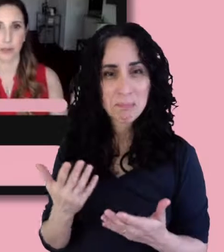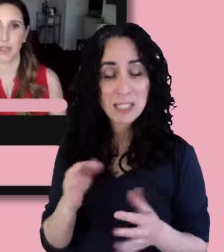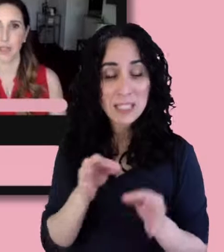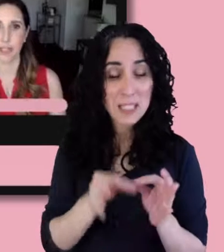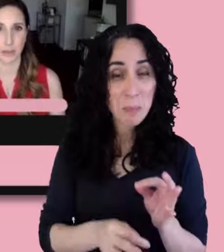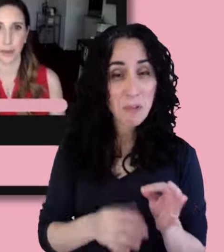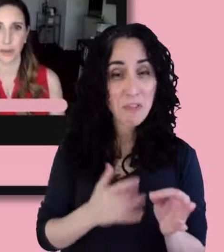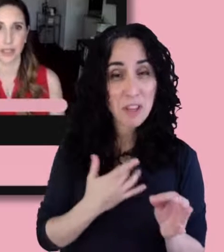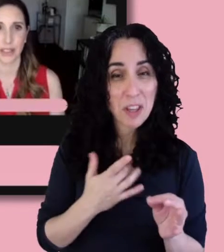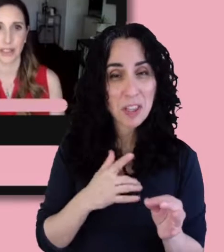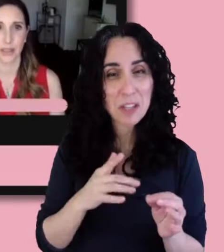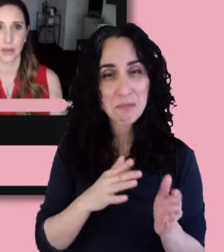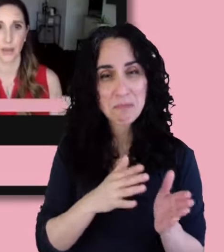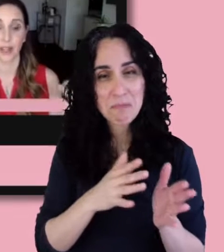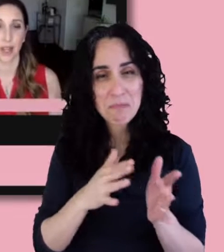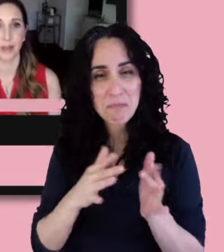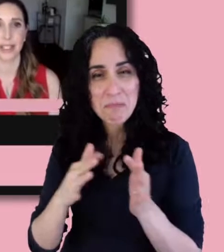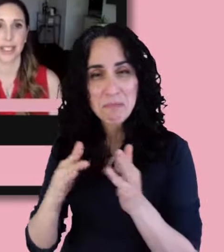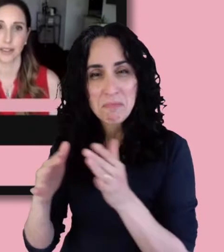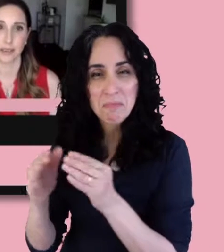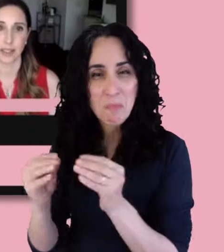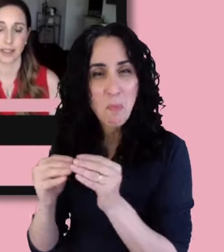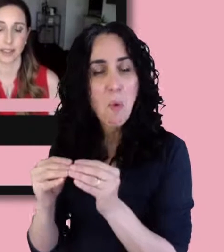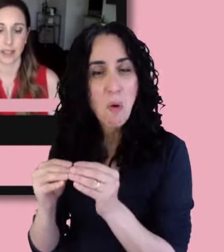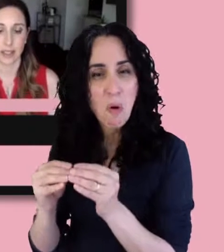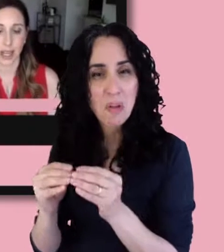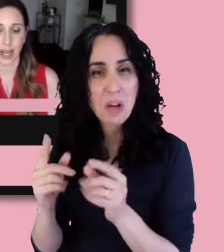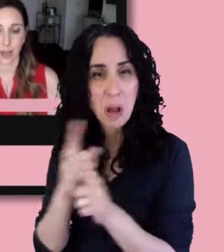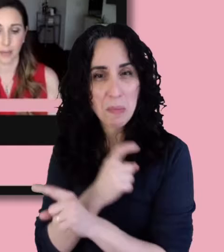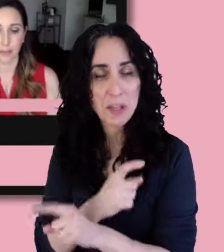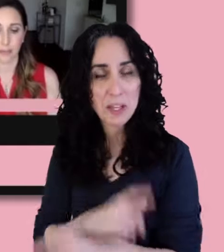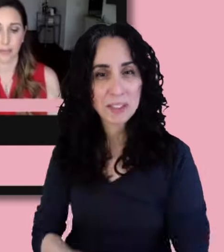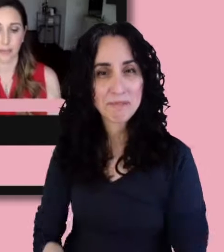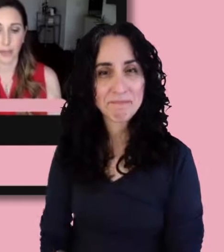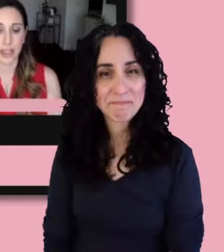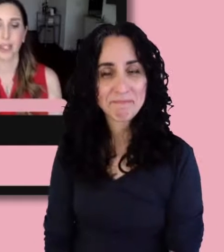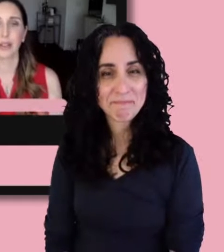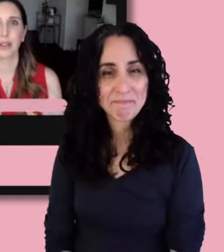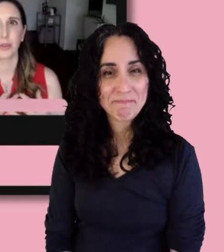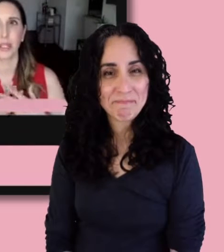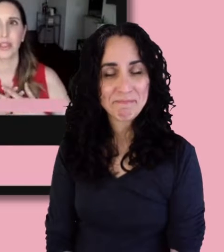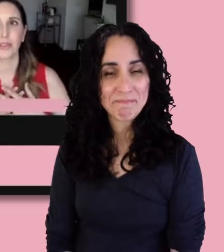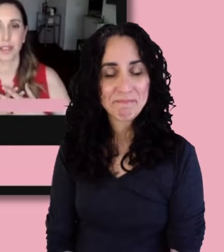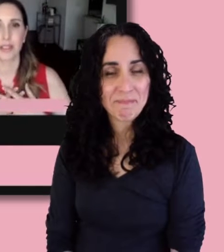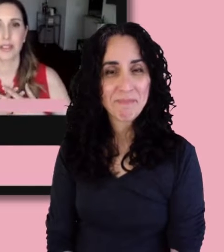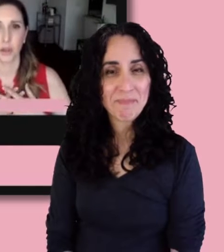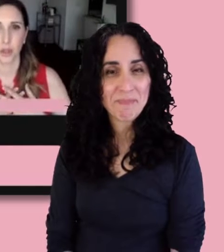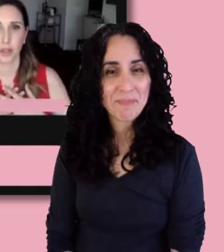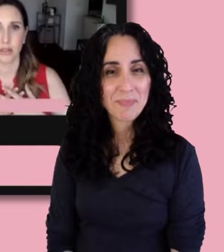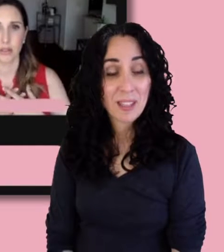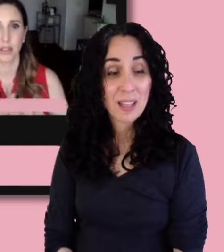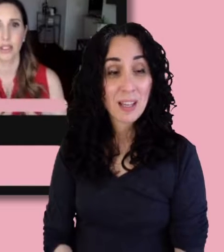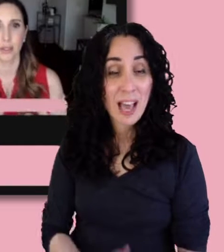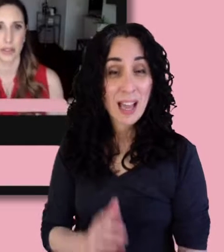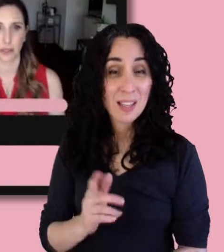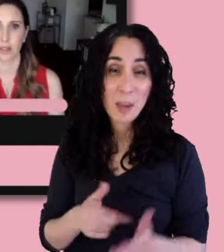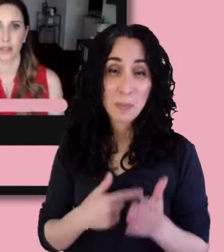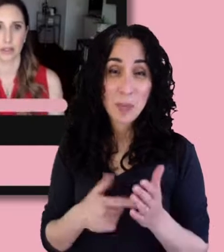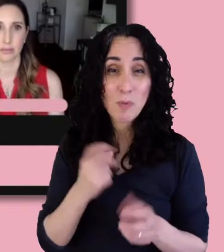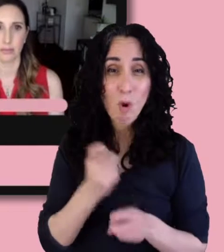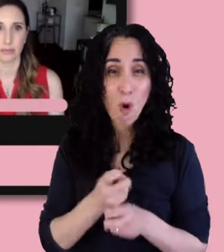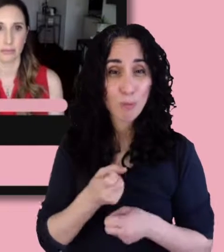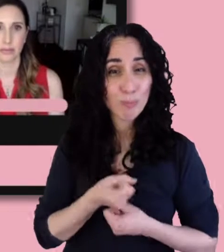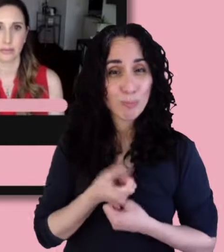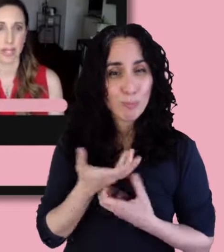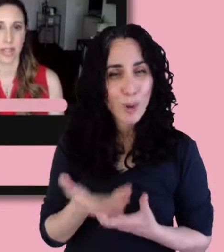anywhere from very simple feelings to more complicated feelings. Mm, Um, putting putting our feelings into words can be a